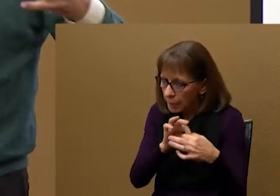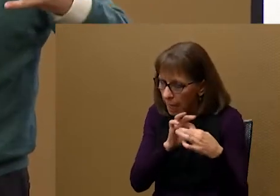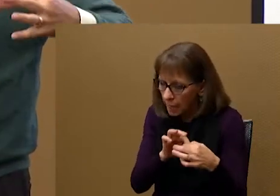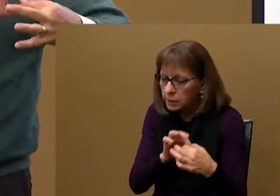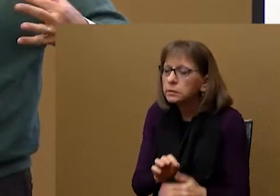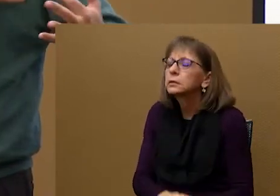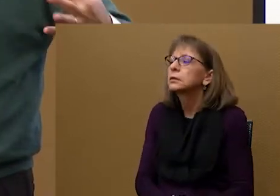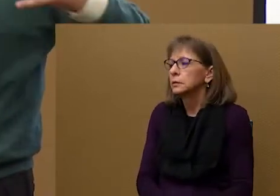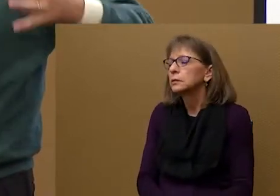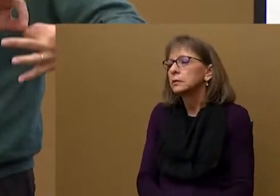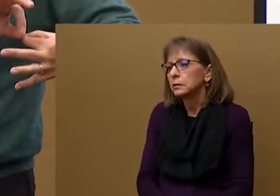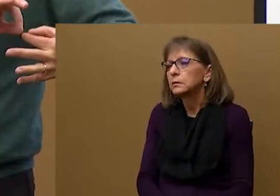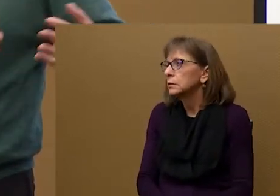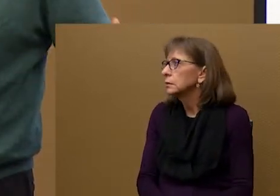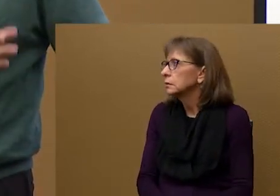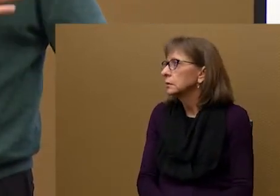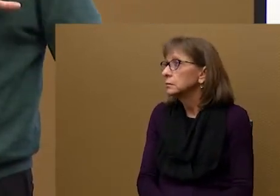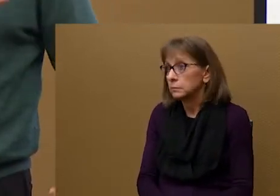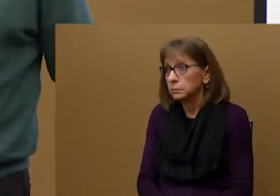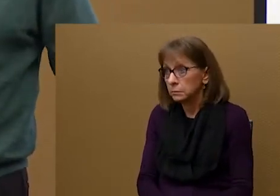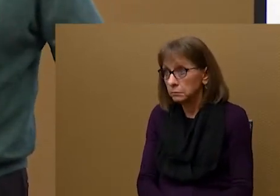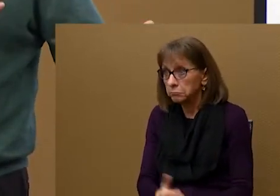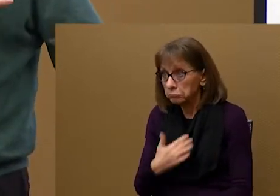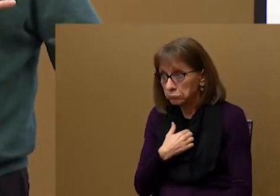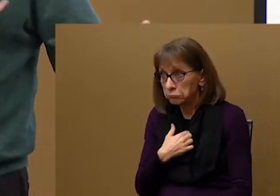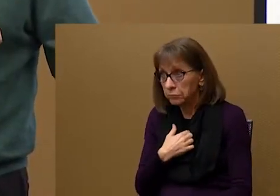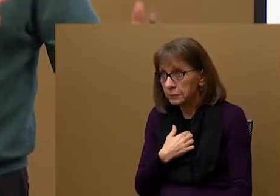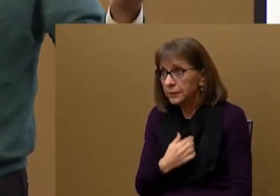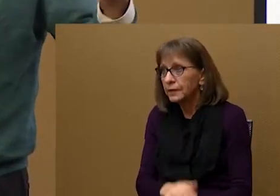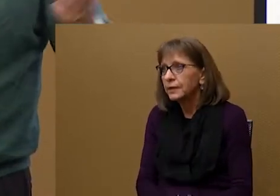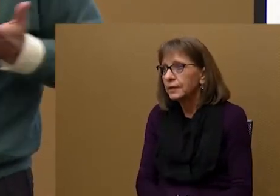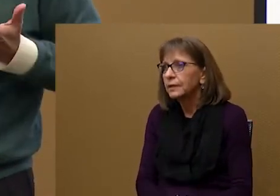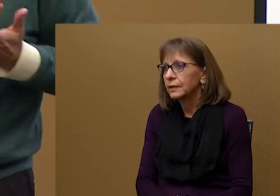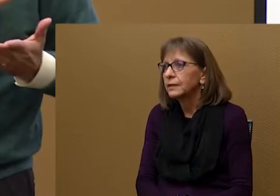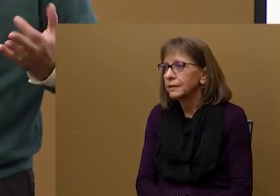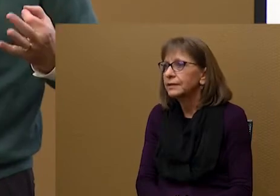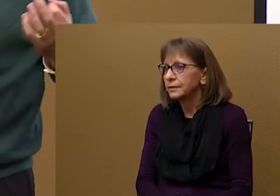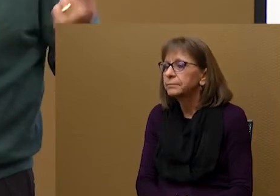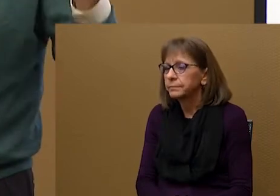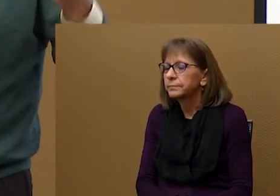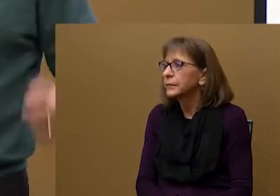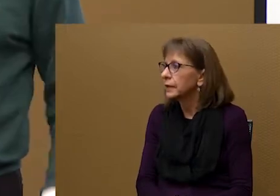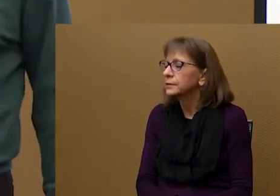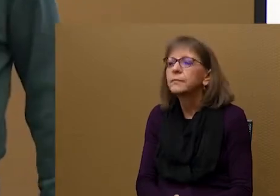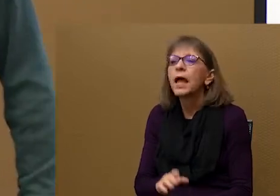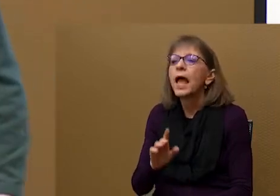seen heart connect to. But is that okay? Heart on.